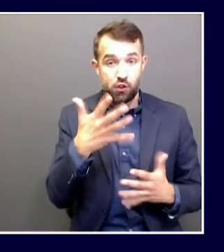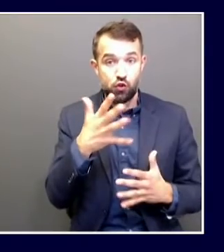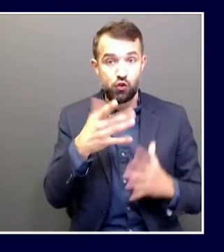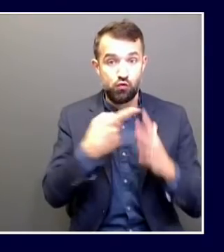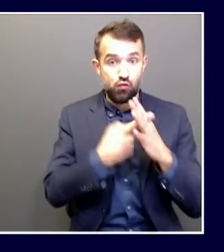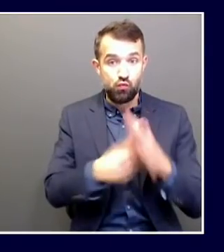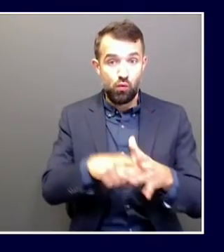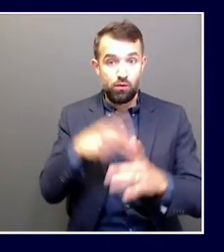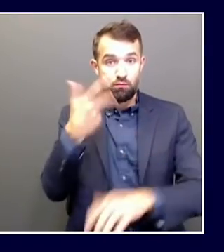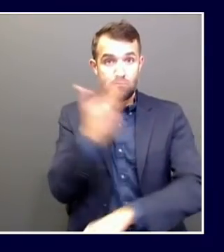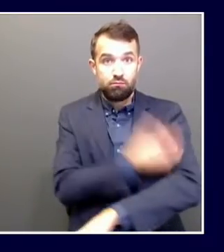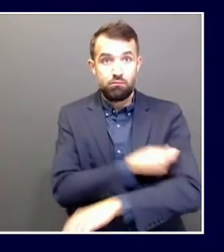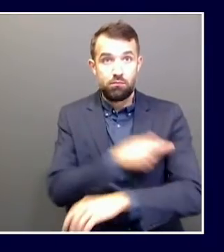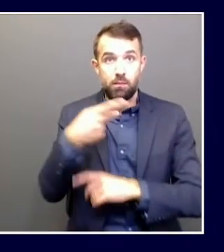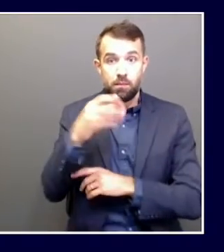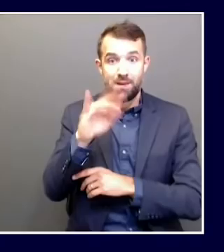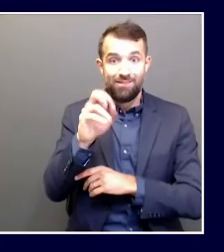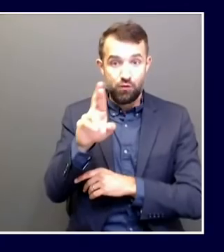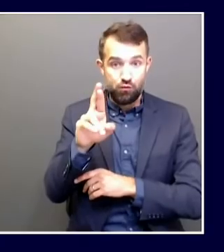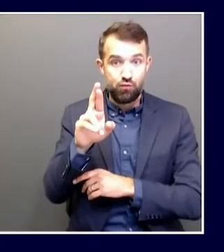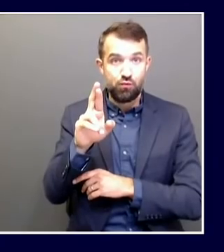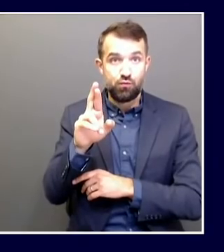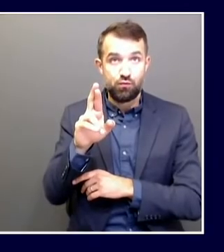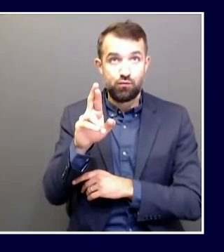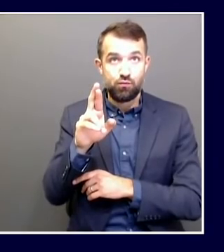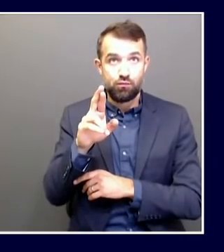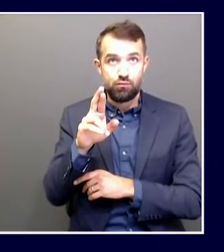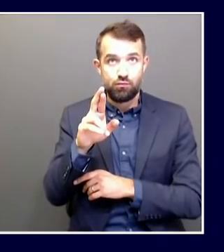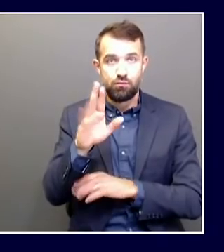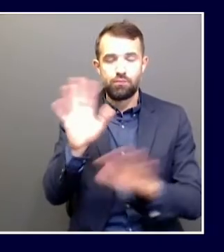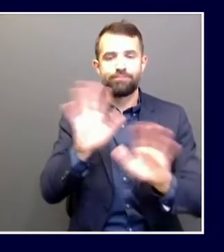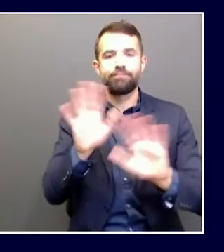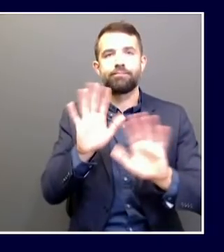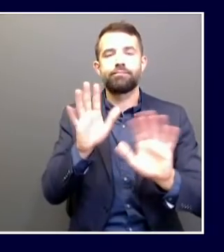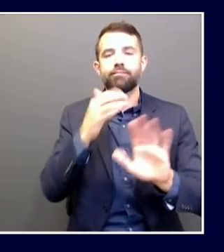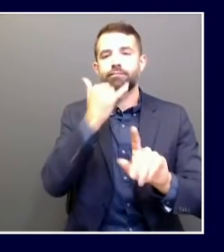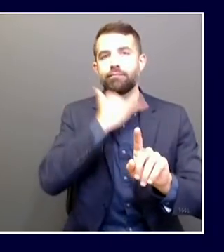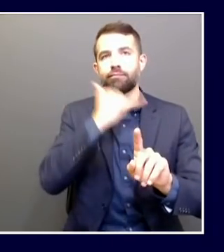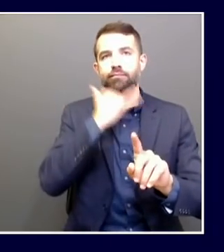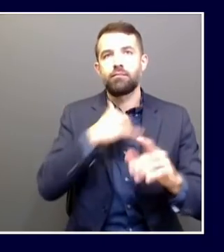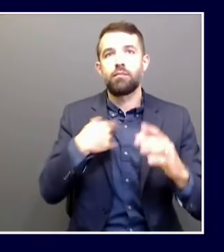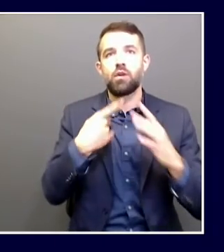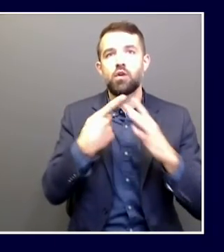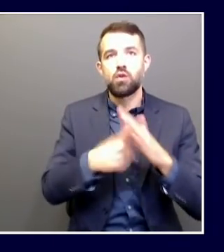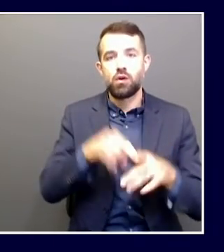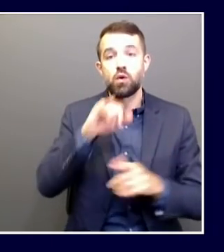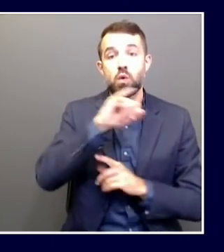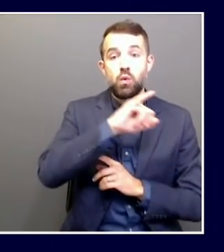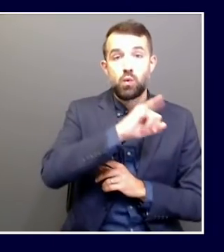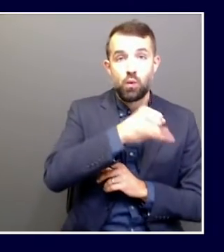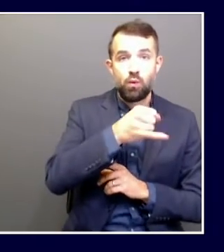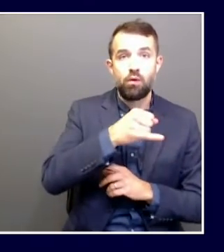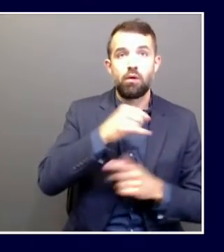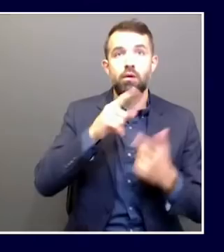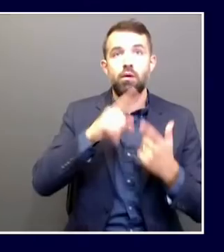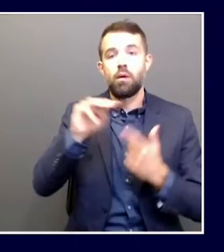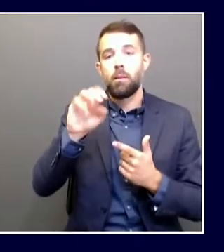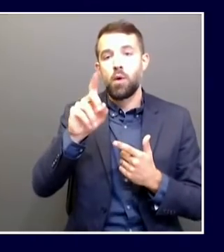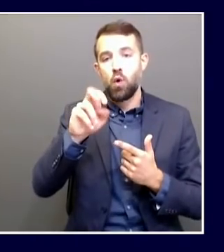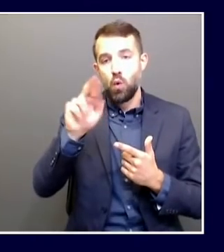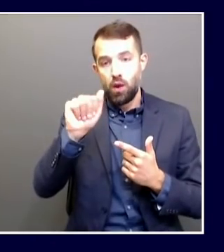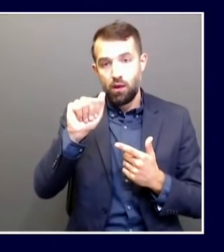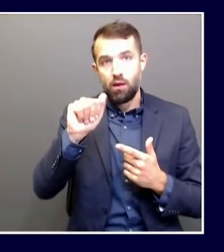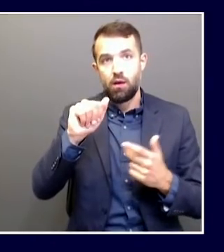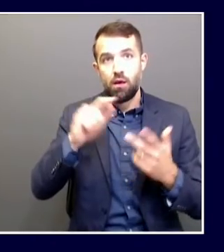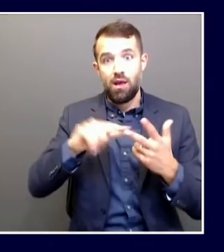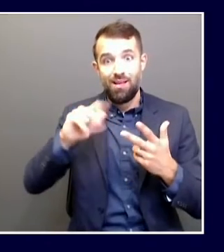still waiting or not with Pfizer, started with Moderna or Johnson & Johnson? Can you get Pfizer now? And maybe the latest